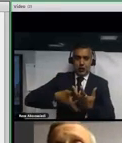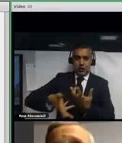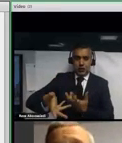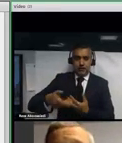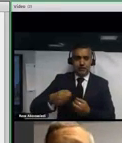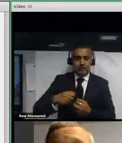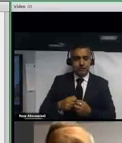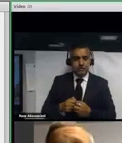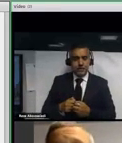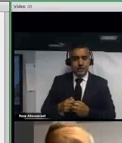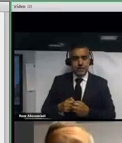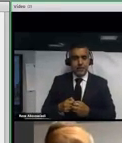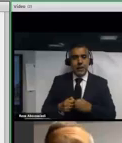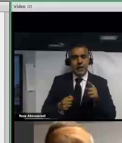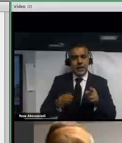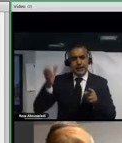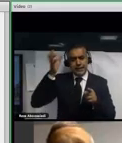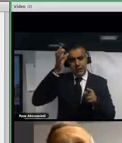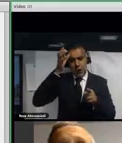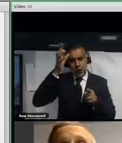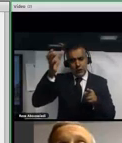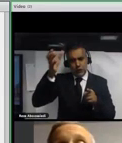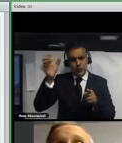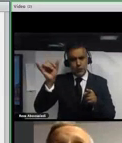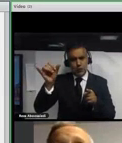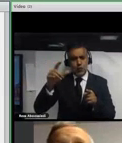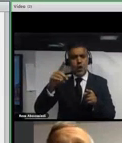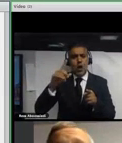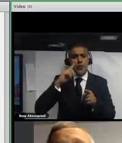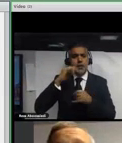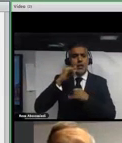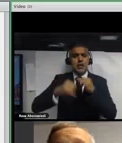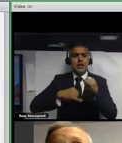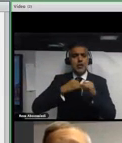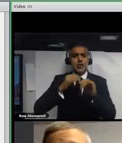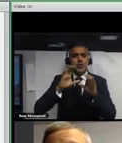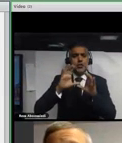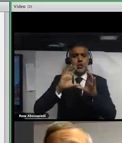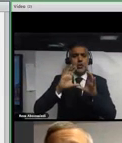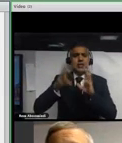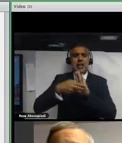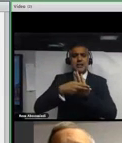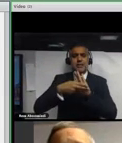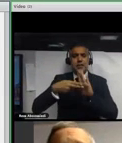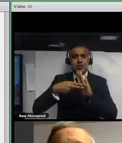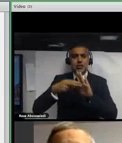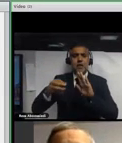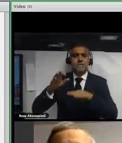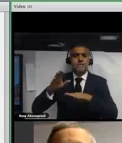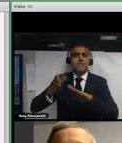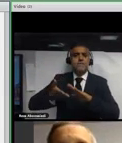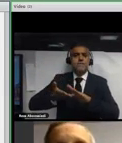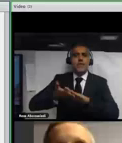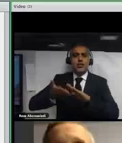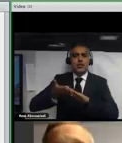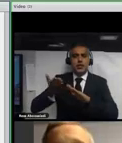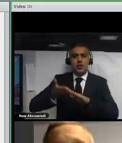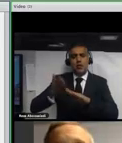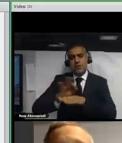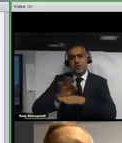And this is the concept which is also embodied in the International Classification of Functioning, upon which most of